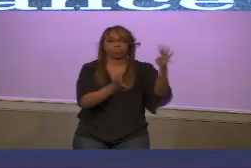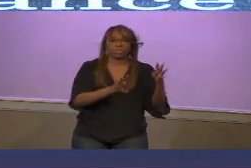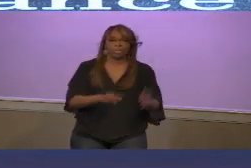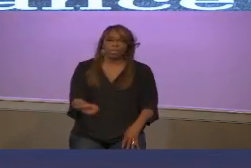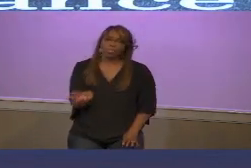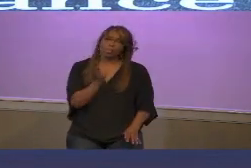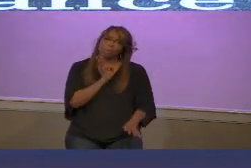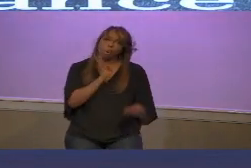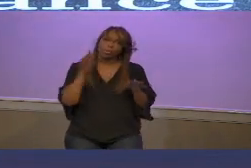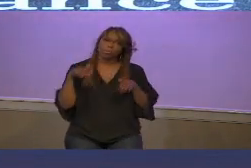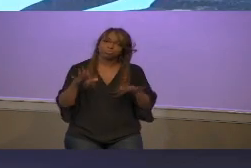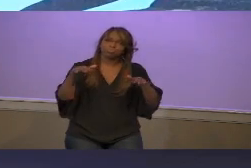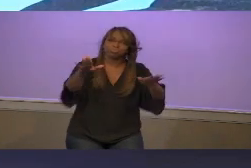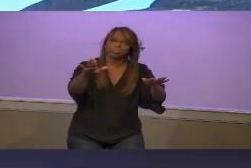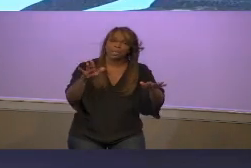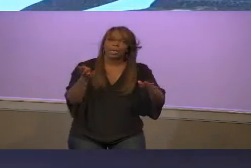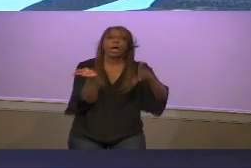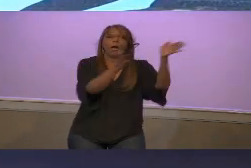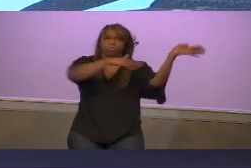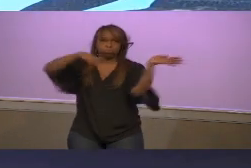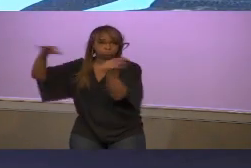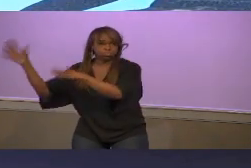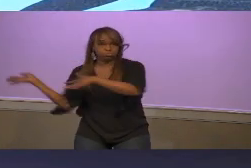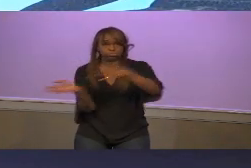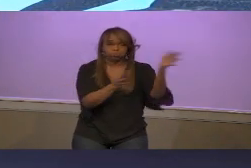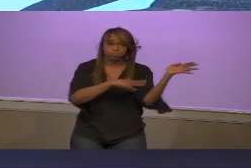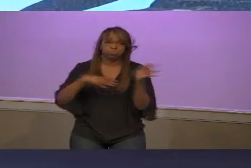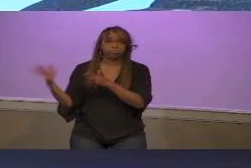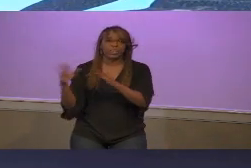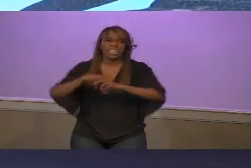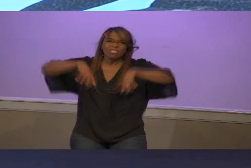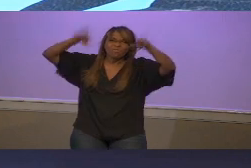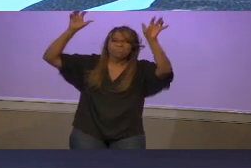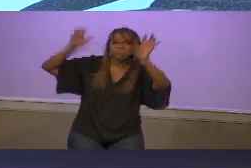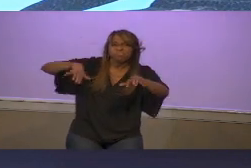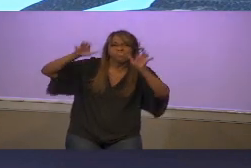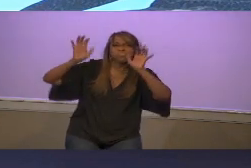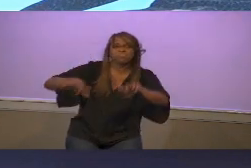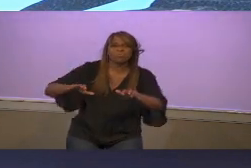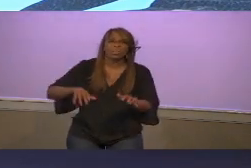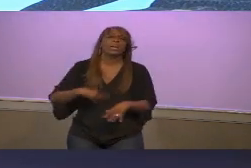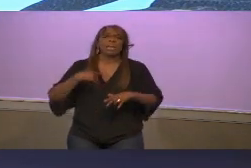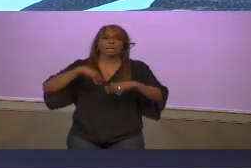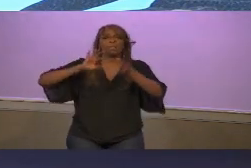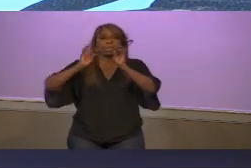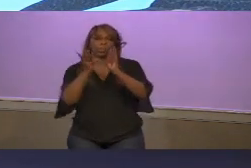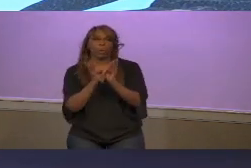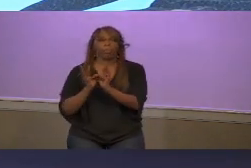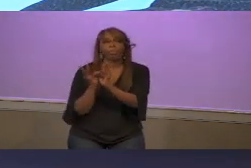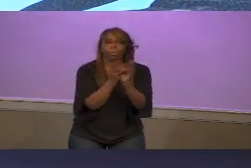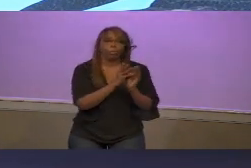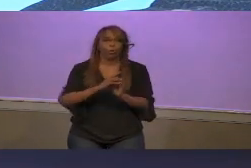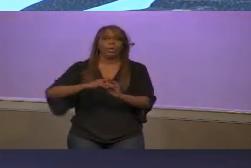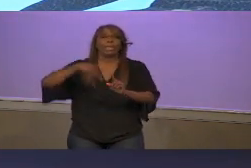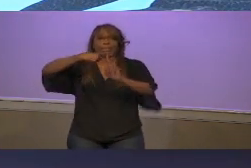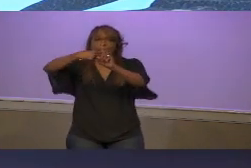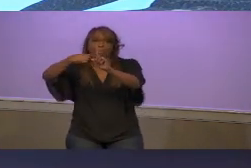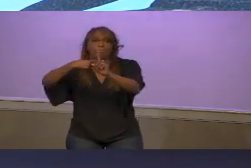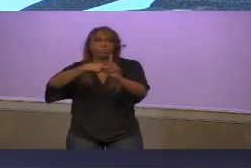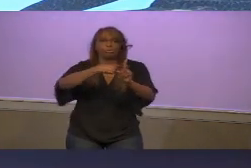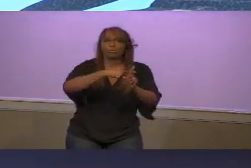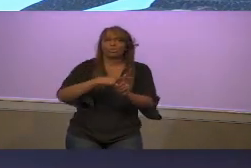waters. He controls the winds. He controls the rains. He controls the climates. He controls the atmospheres.